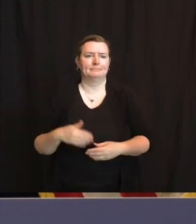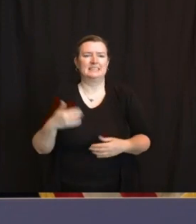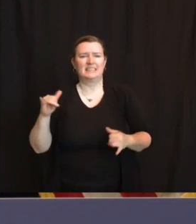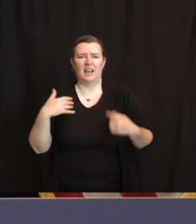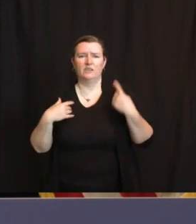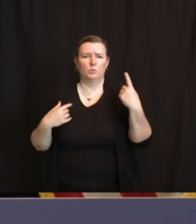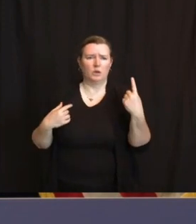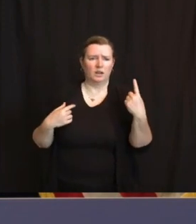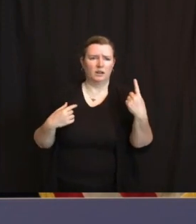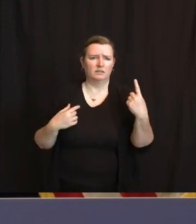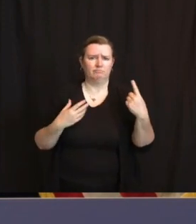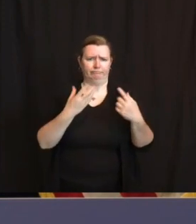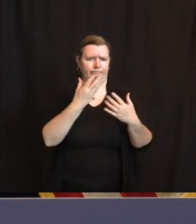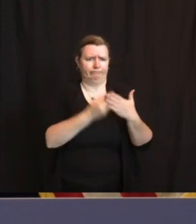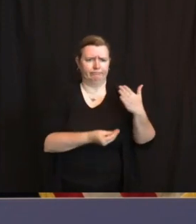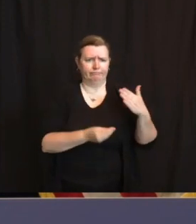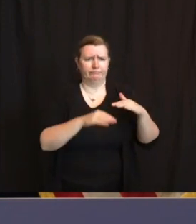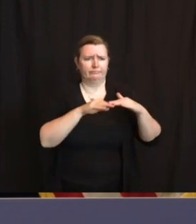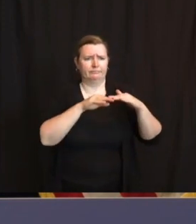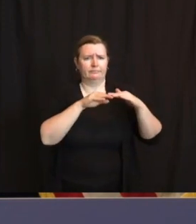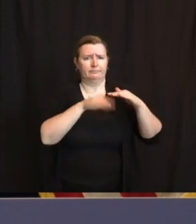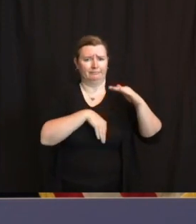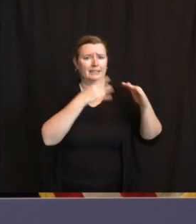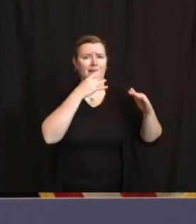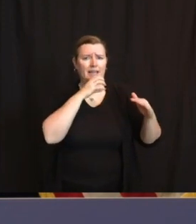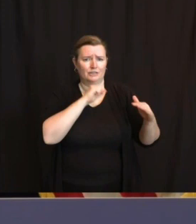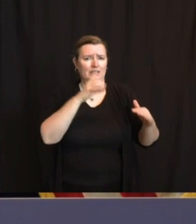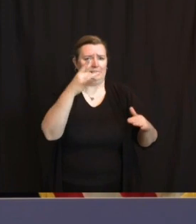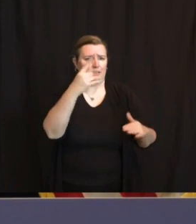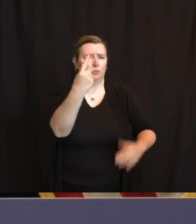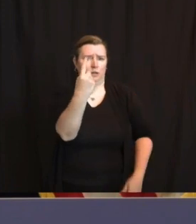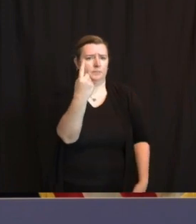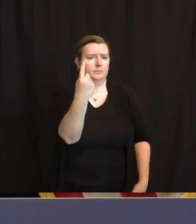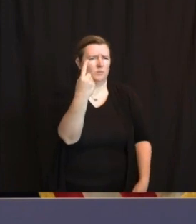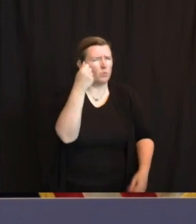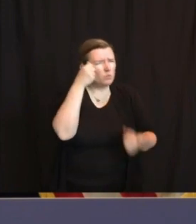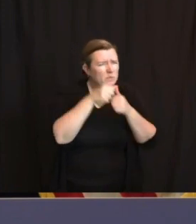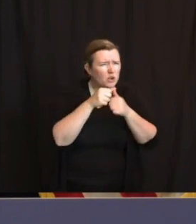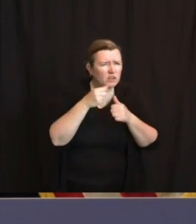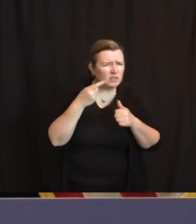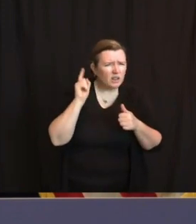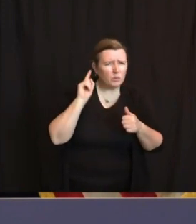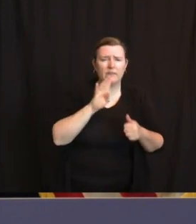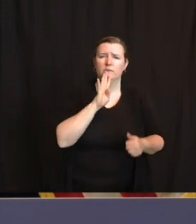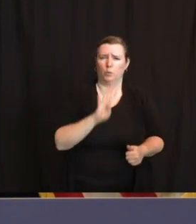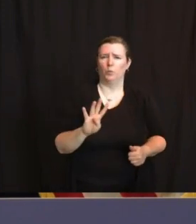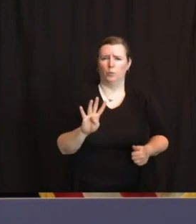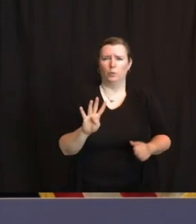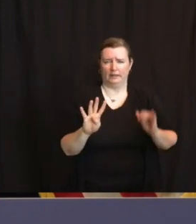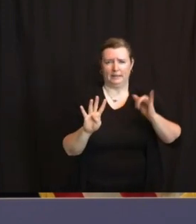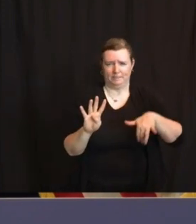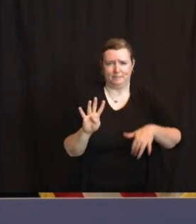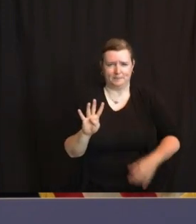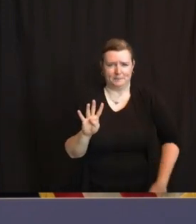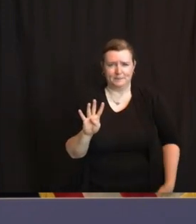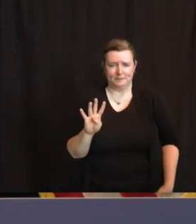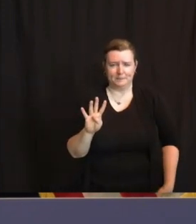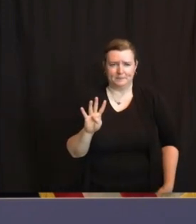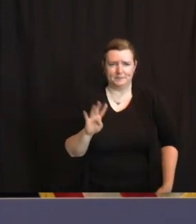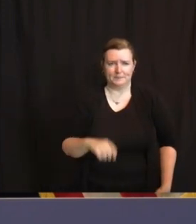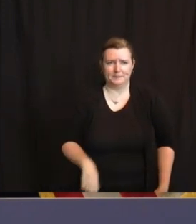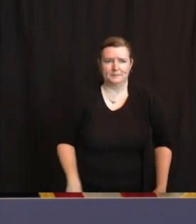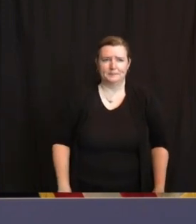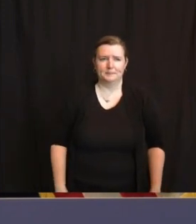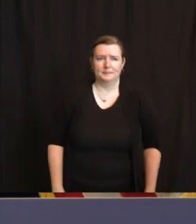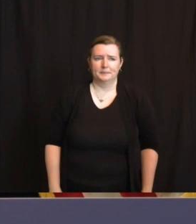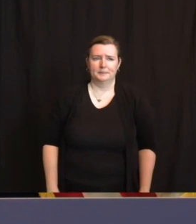fatality under the age of 18. That is the 4-year-old that Judy reported a short while ago.